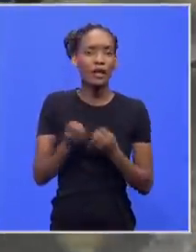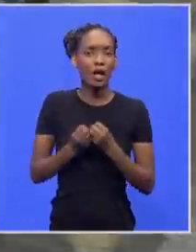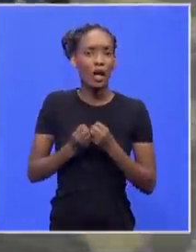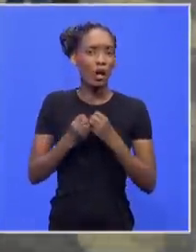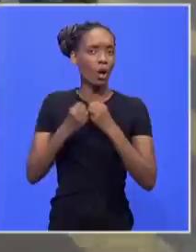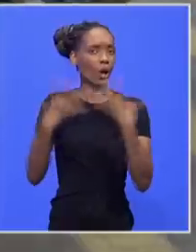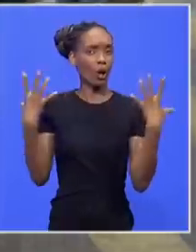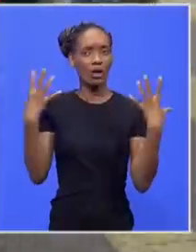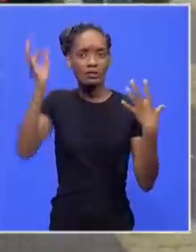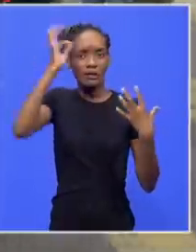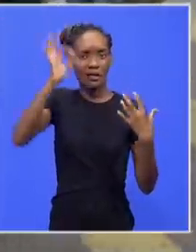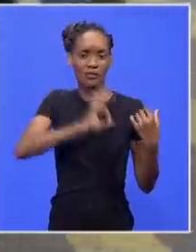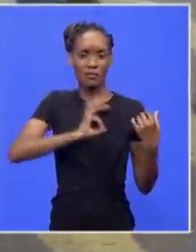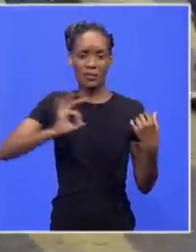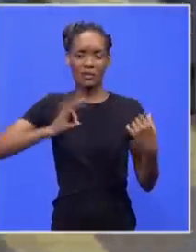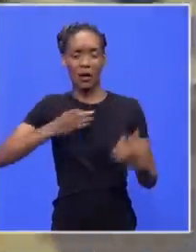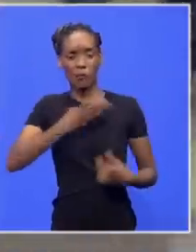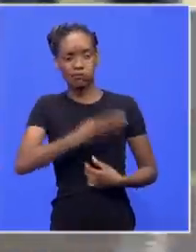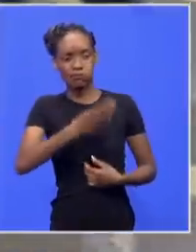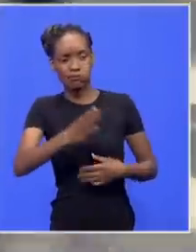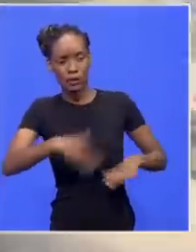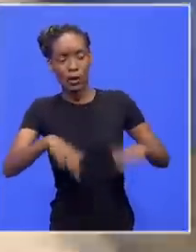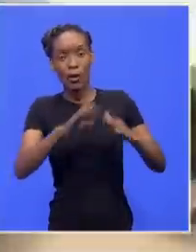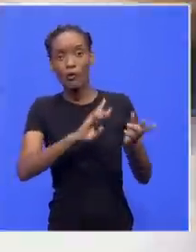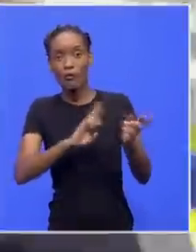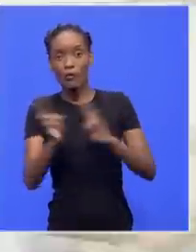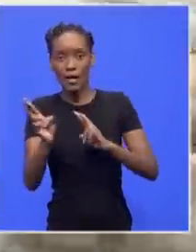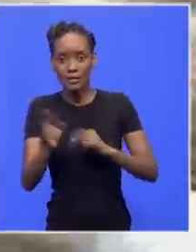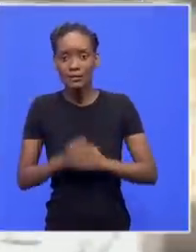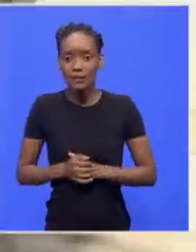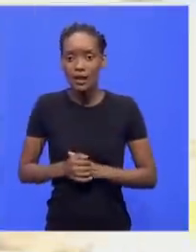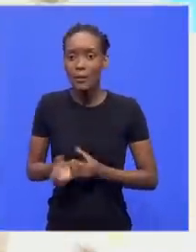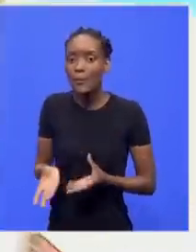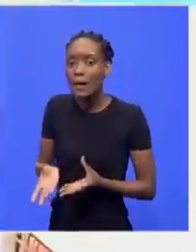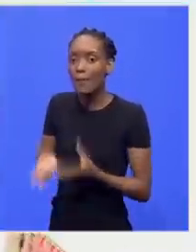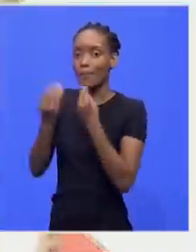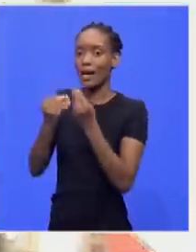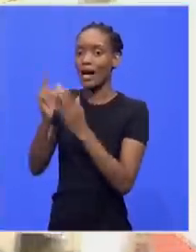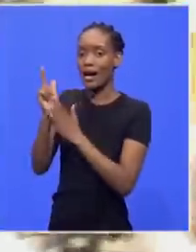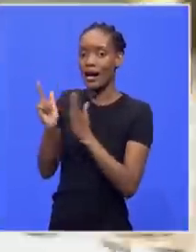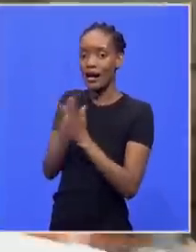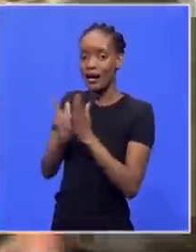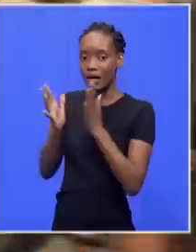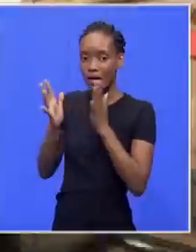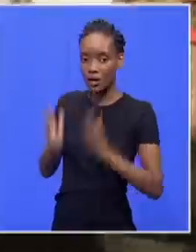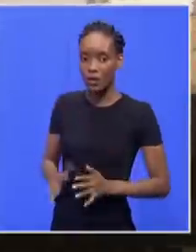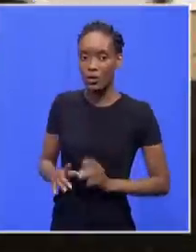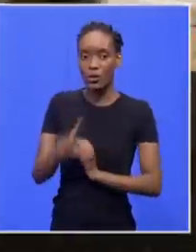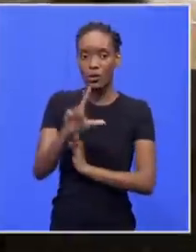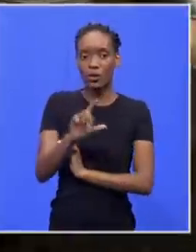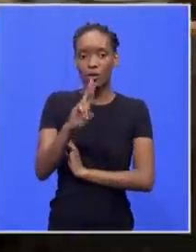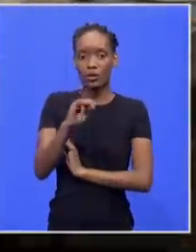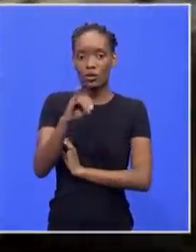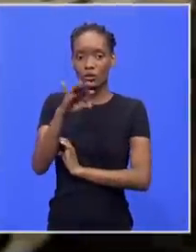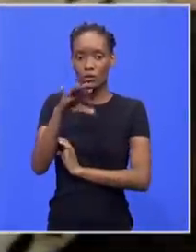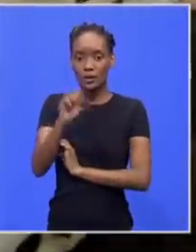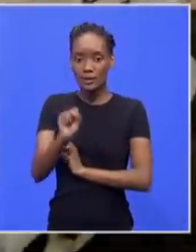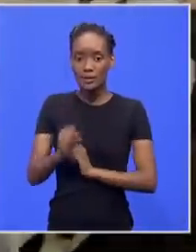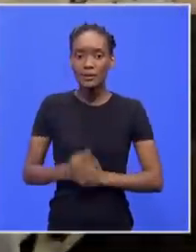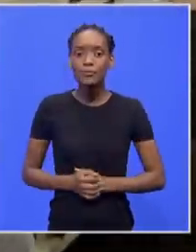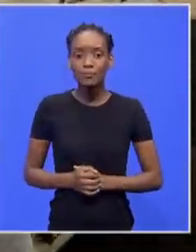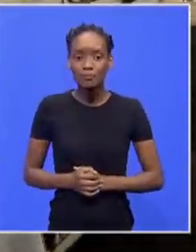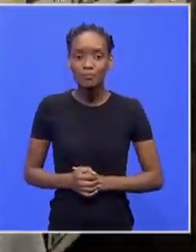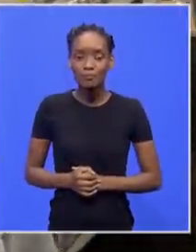everybody ready in case anything happened. I have found the lawyers for human rights. Louise Duplessis joins me right now. Yeah. Louise, it's